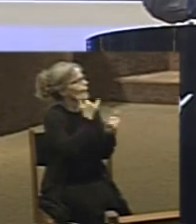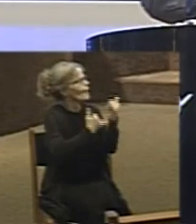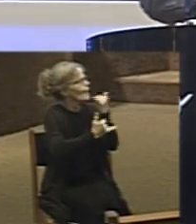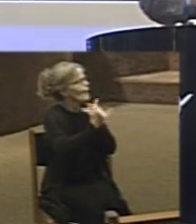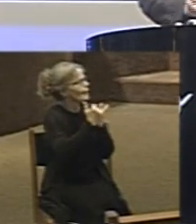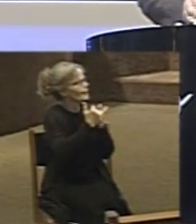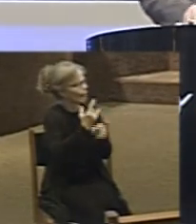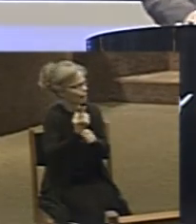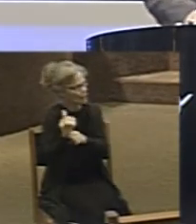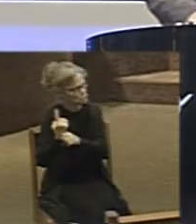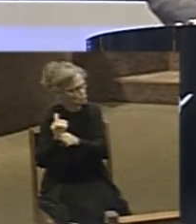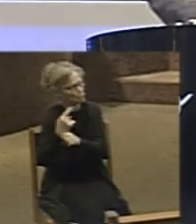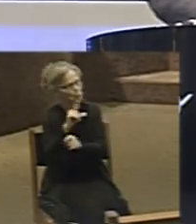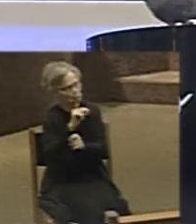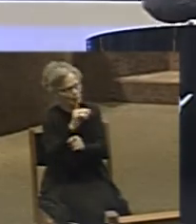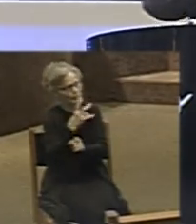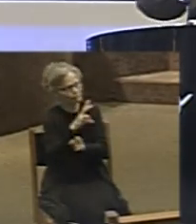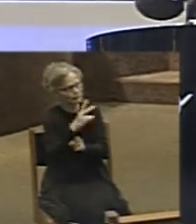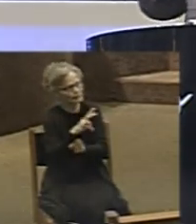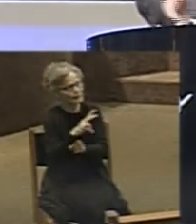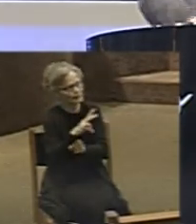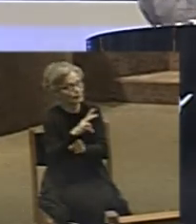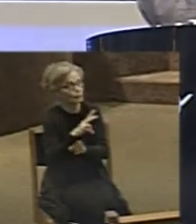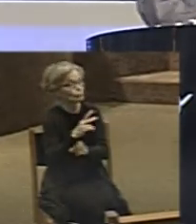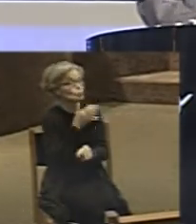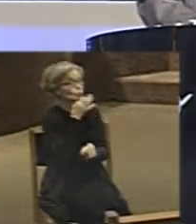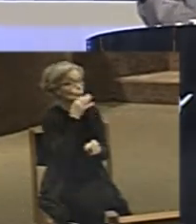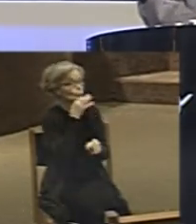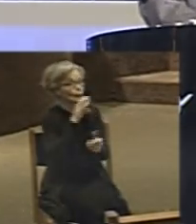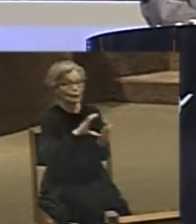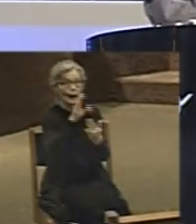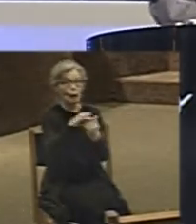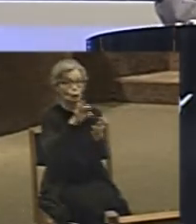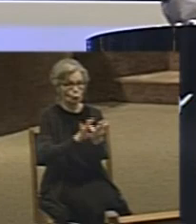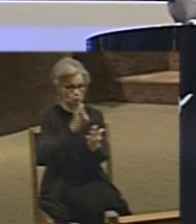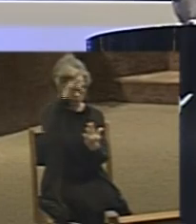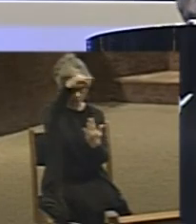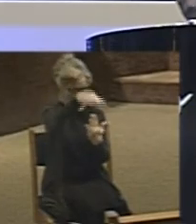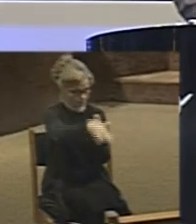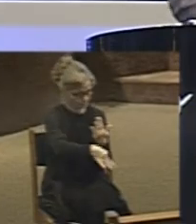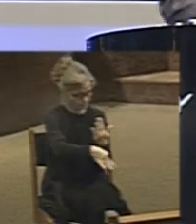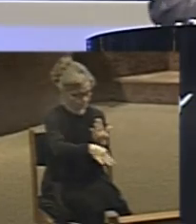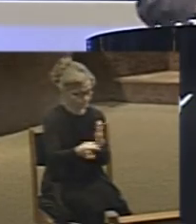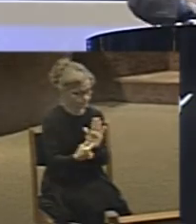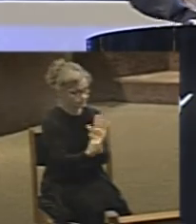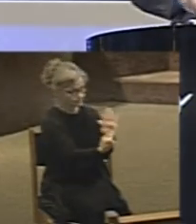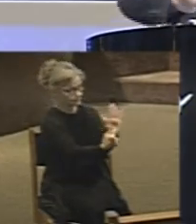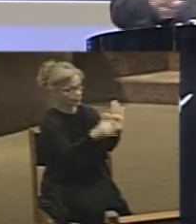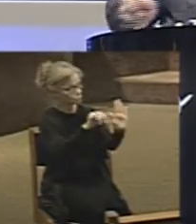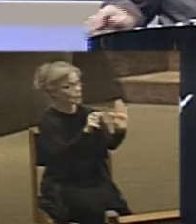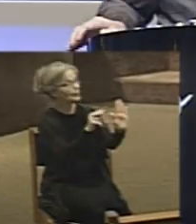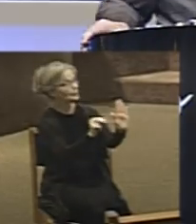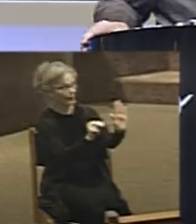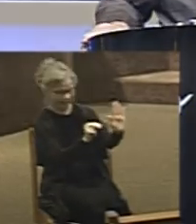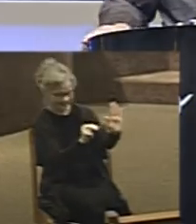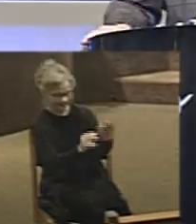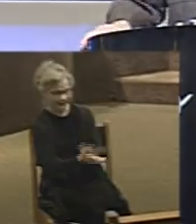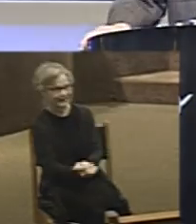With the mere tick of a clock, with the turn of a calendar, the bold